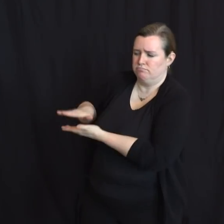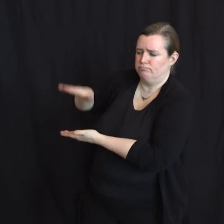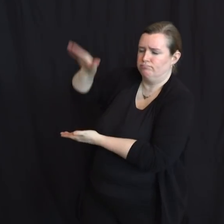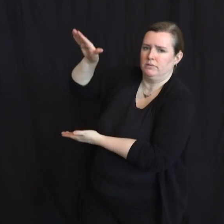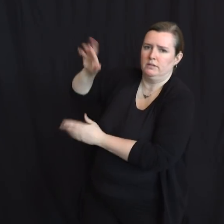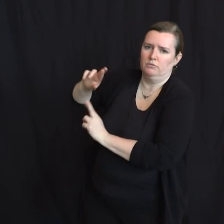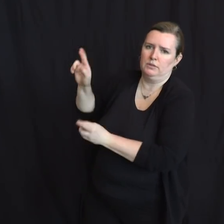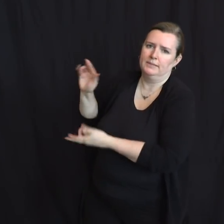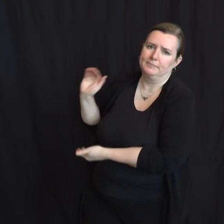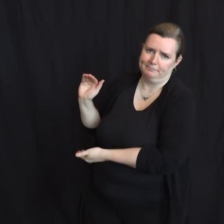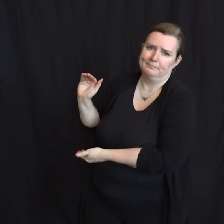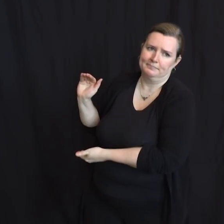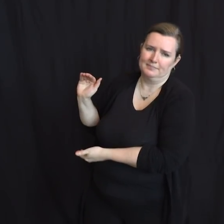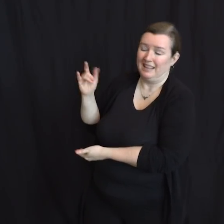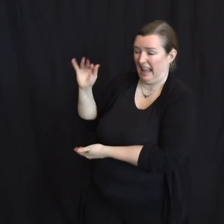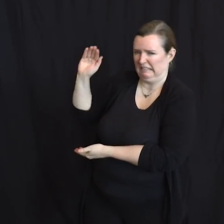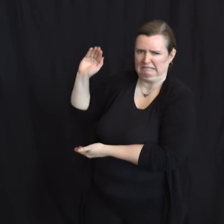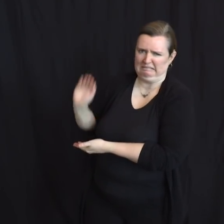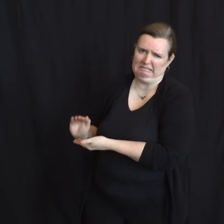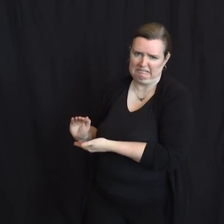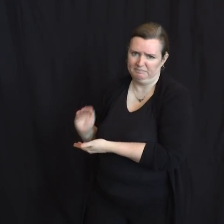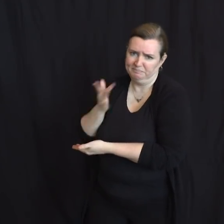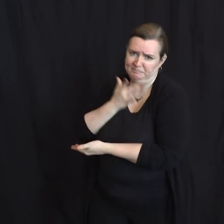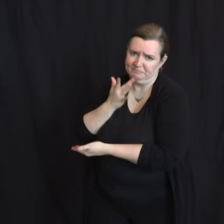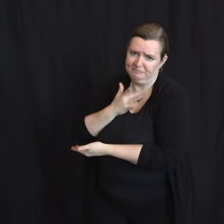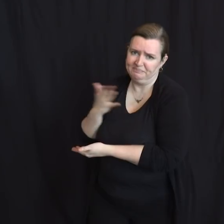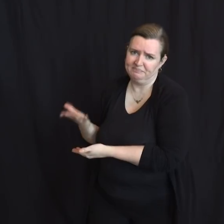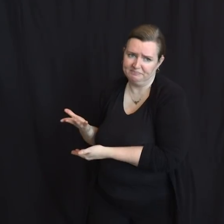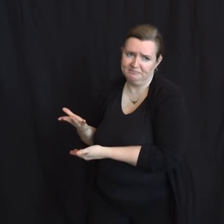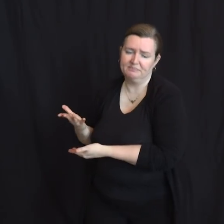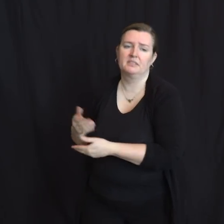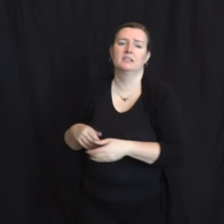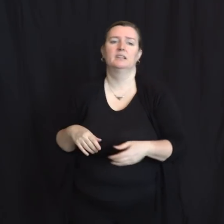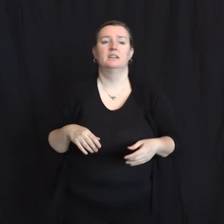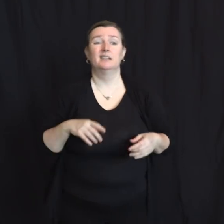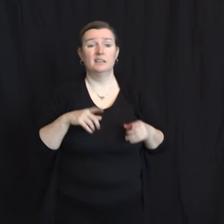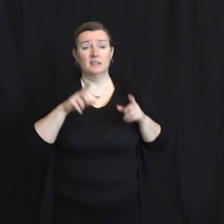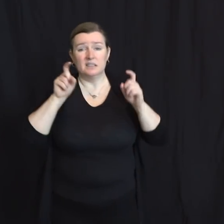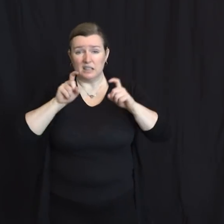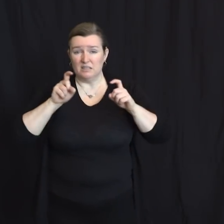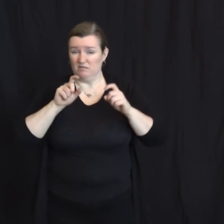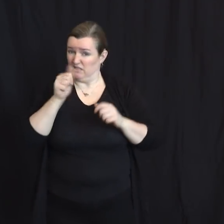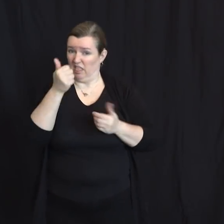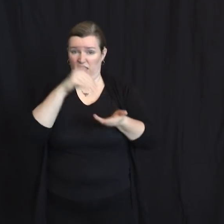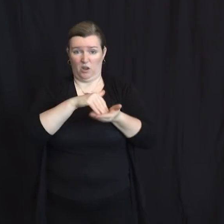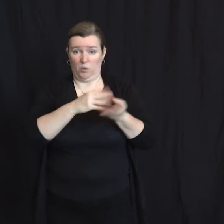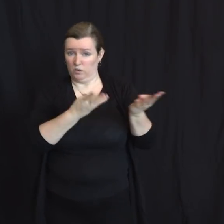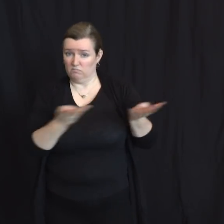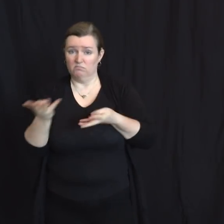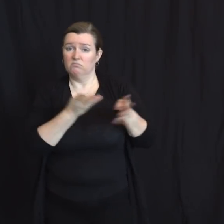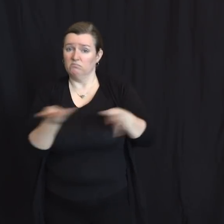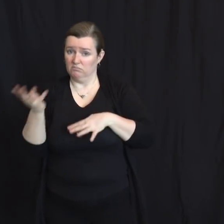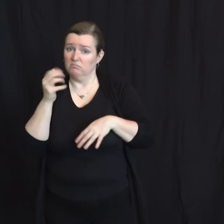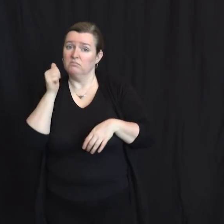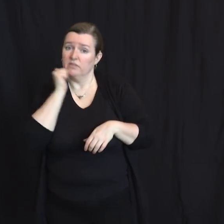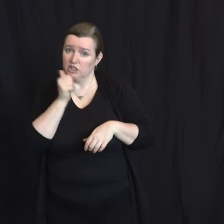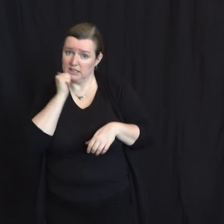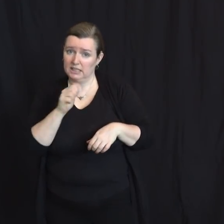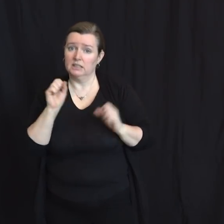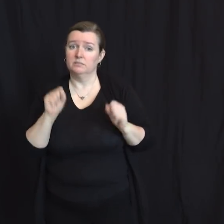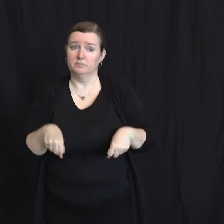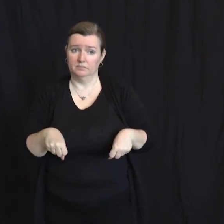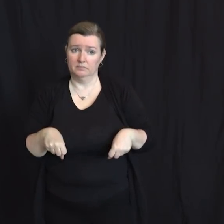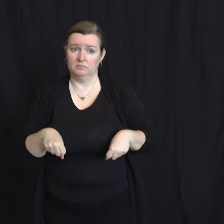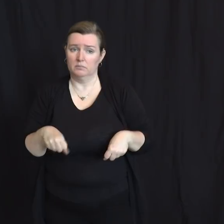10,000, keep in mind, I'm talking about 10,000 a day, not 10,000 eventually. So it will make a big